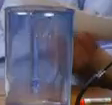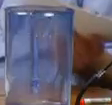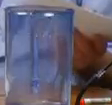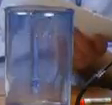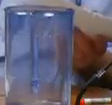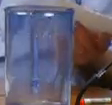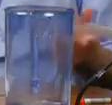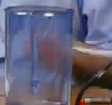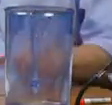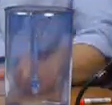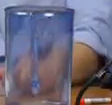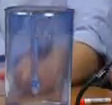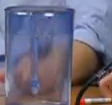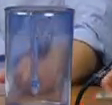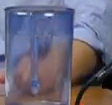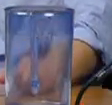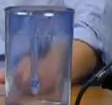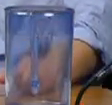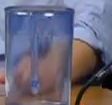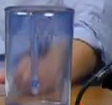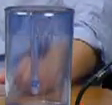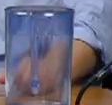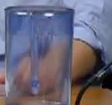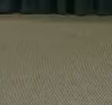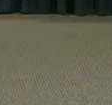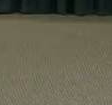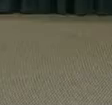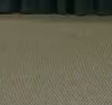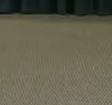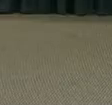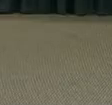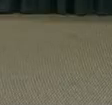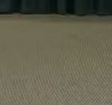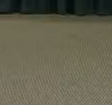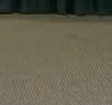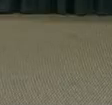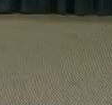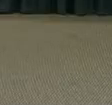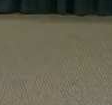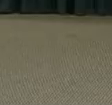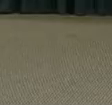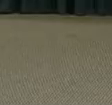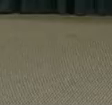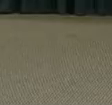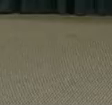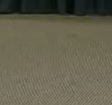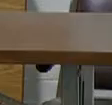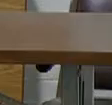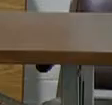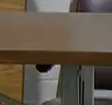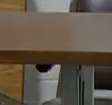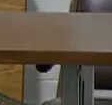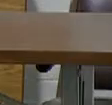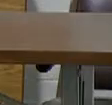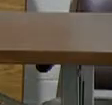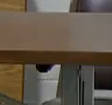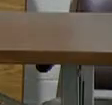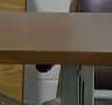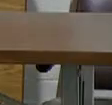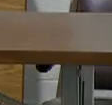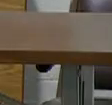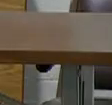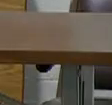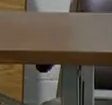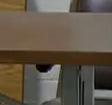such centers around the state of Vermont. So Vermont is very, very much in support of an alternative way of dealing